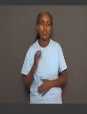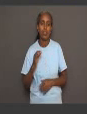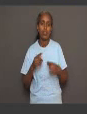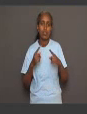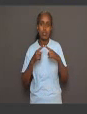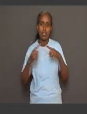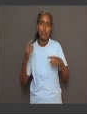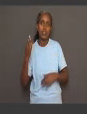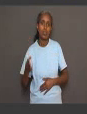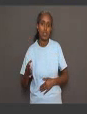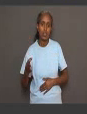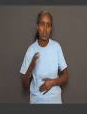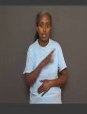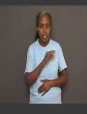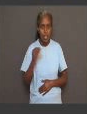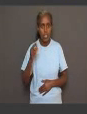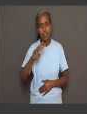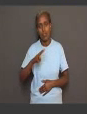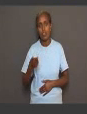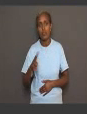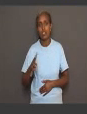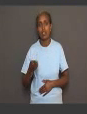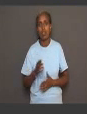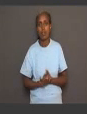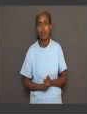f, and vice versa.